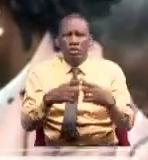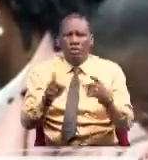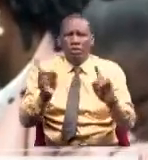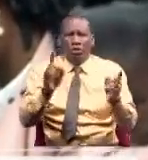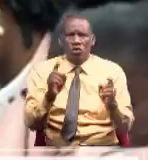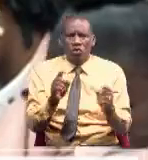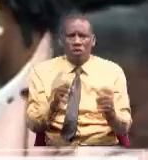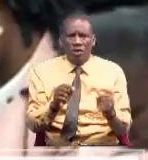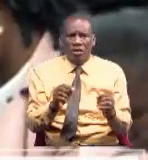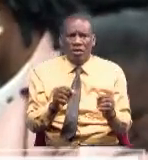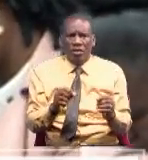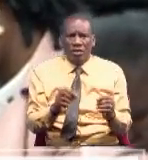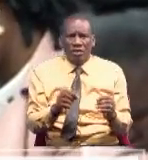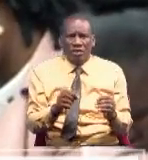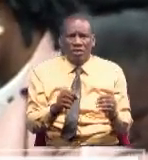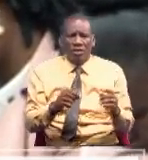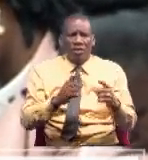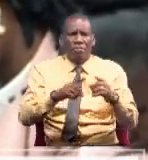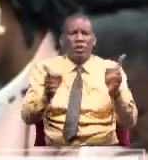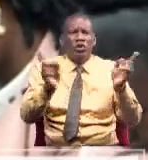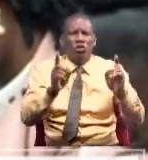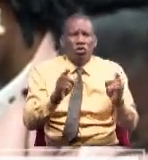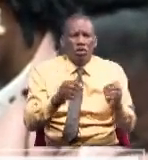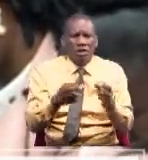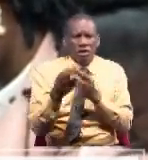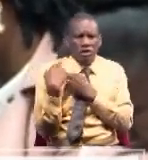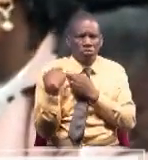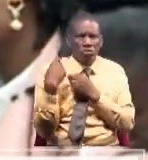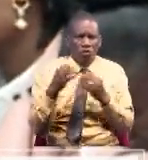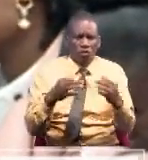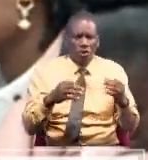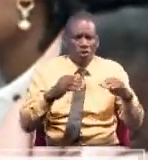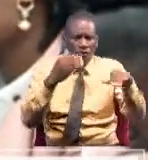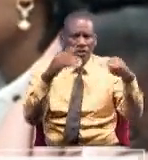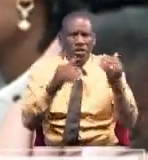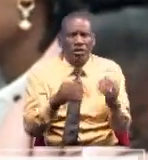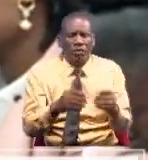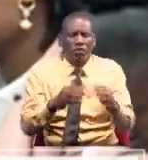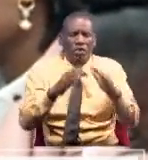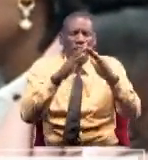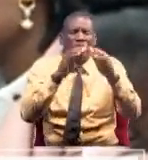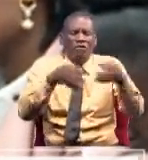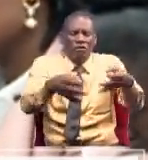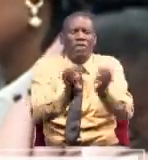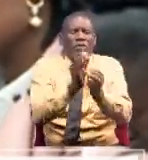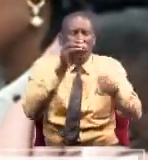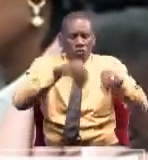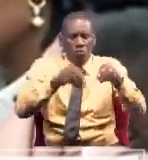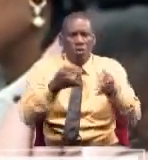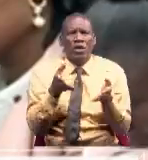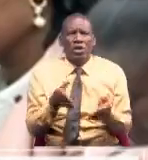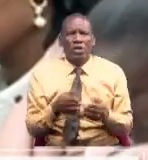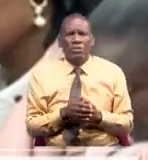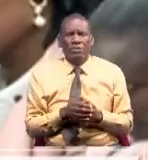the household obligation, I mean the household contribution. Now, you get,